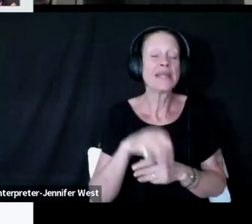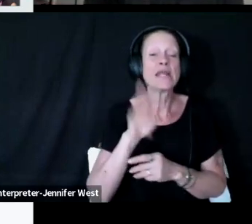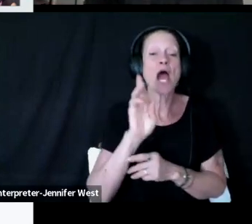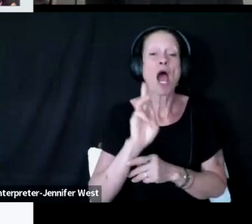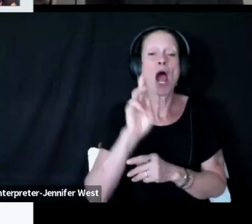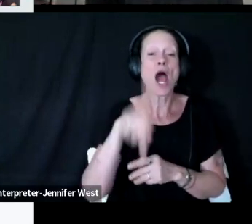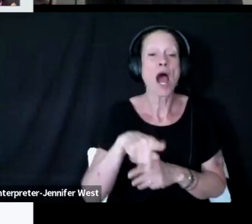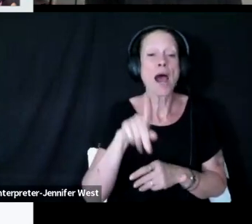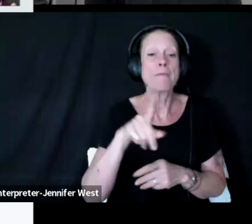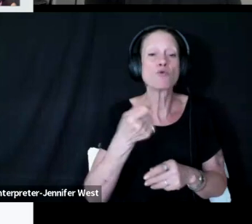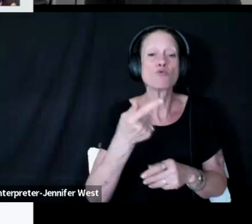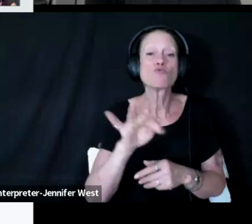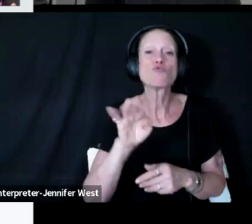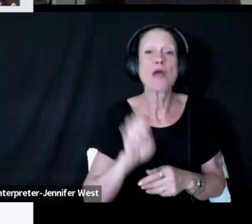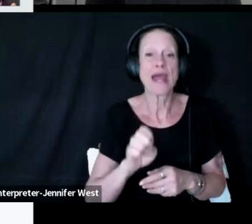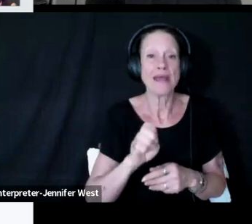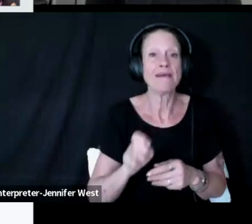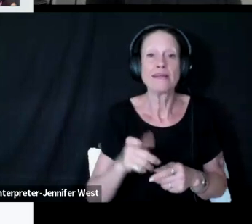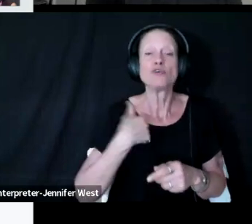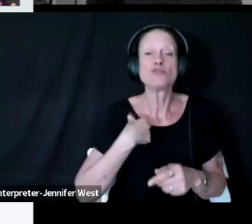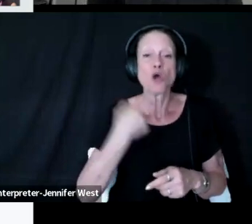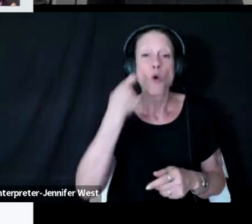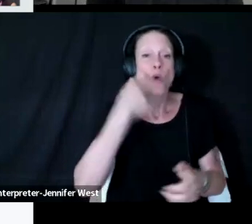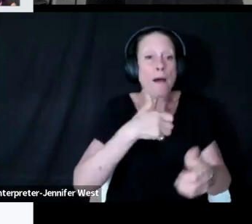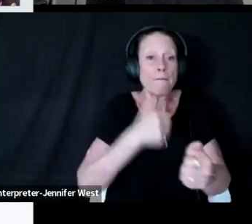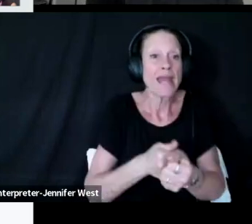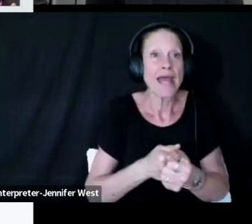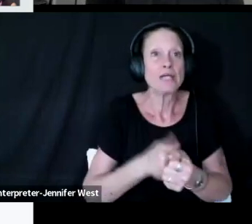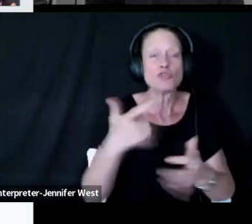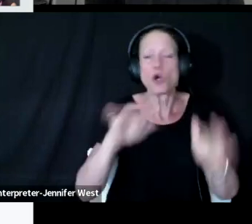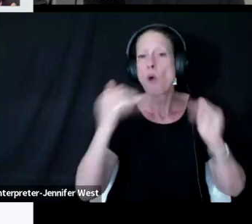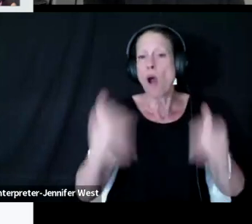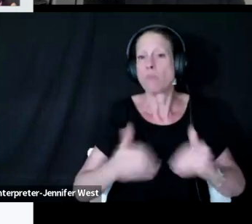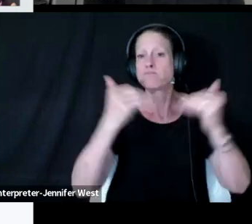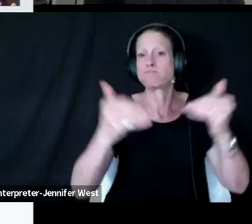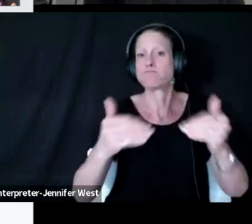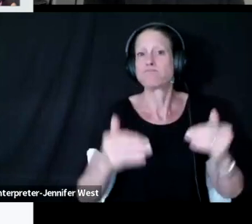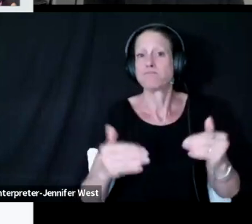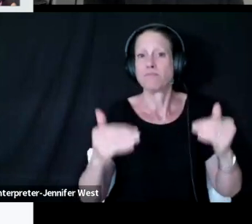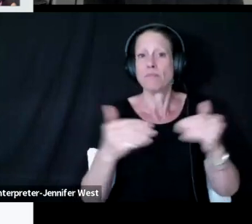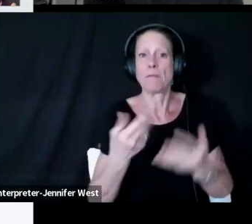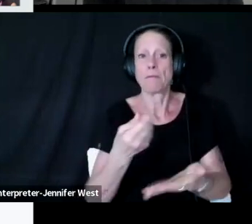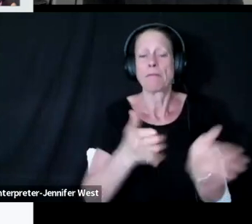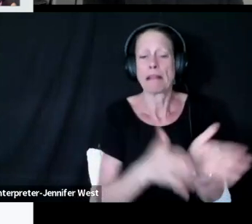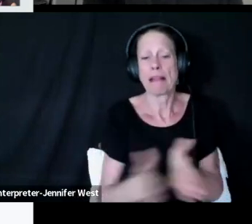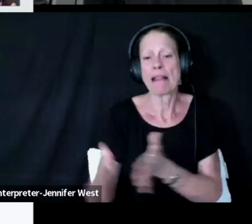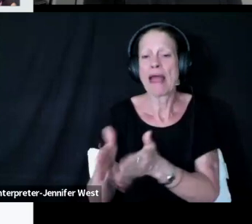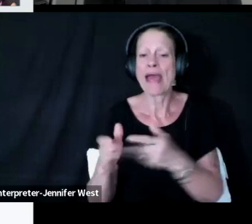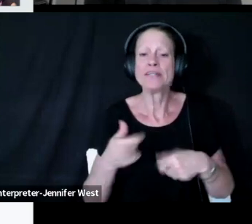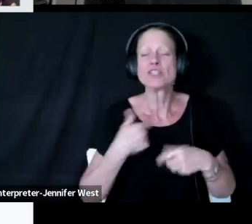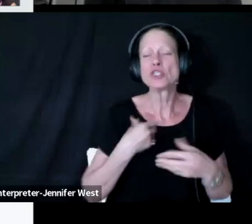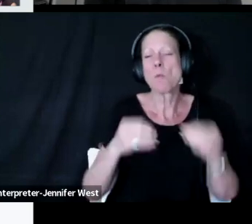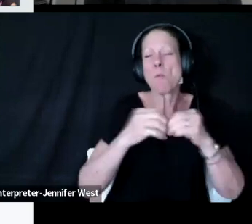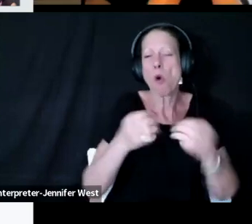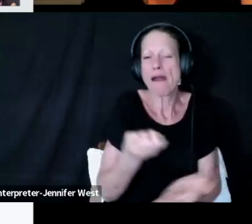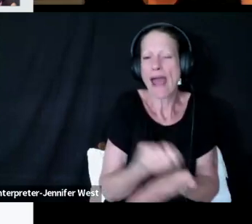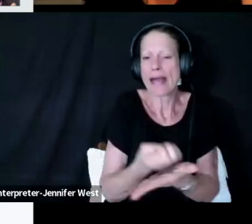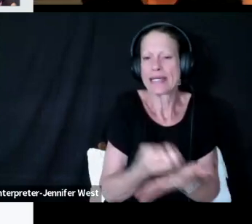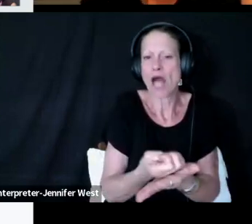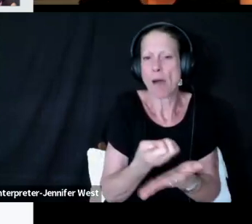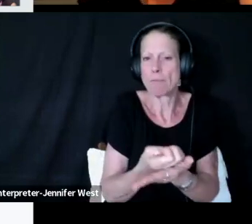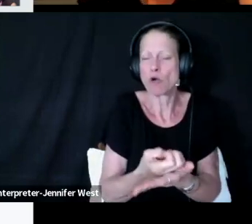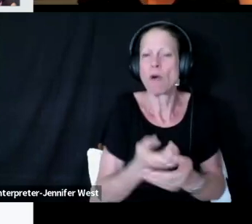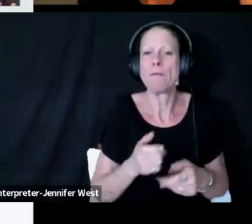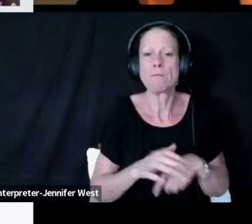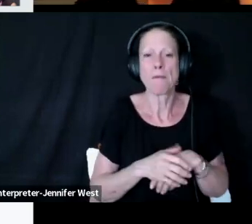different plans that might work better for you, and they're a little bit more economical. So. Okay,